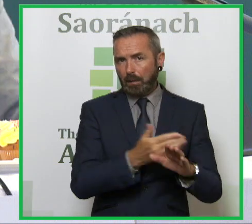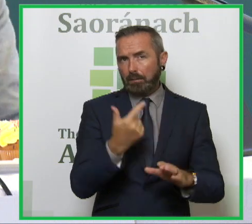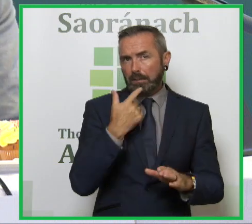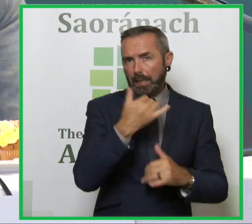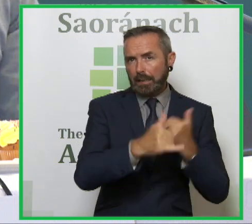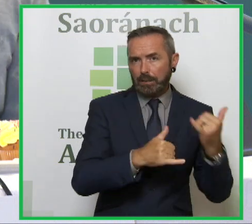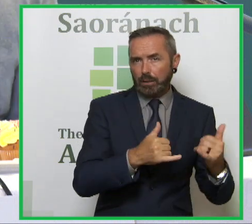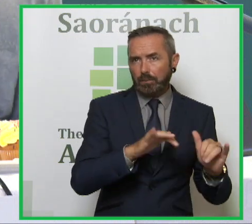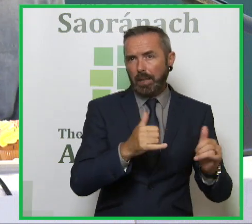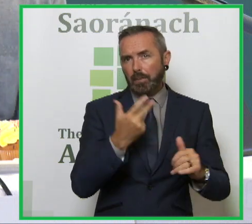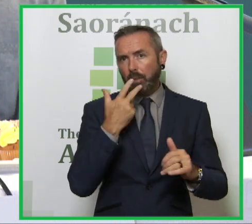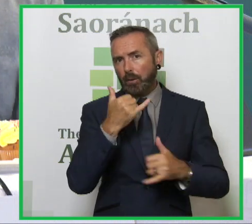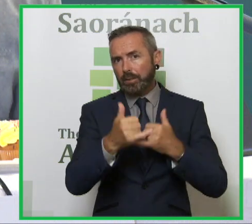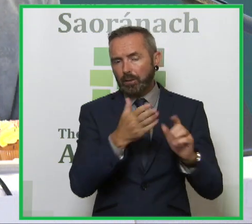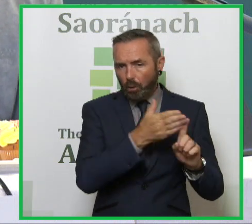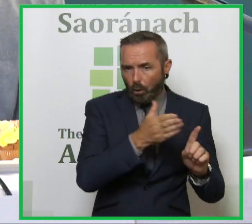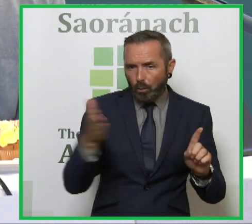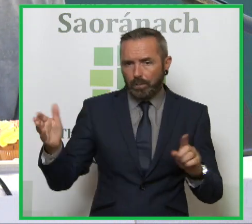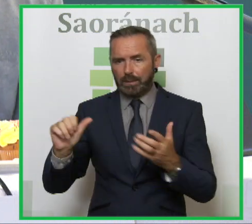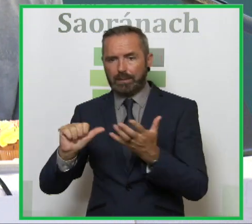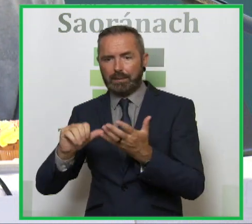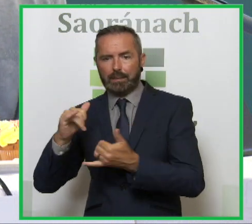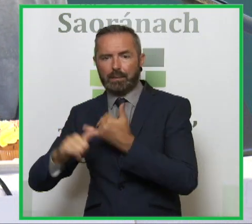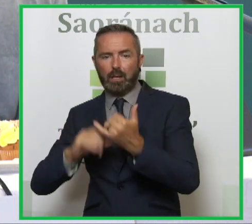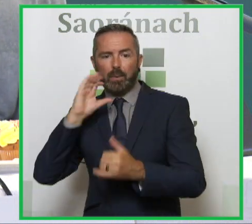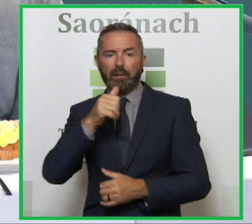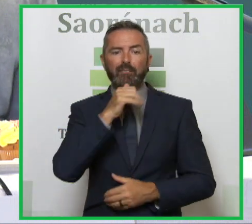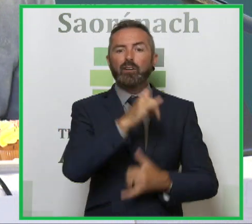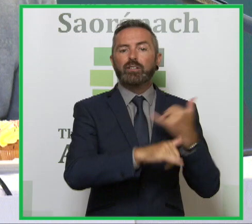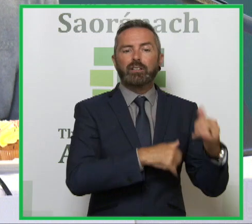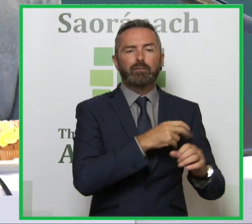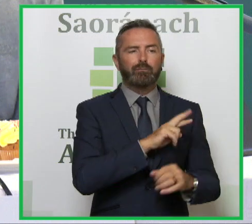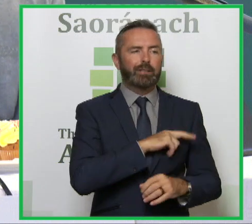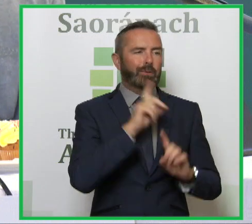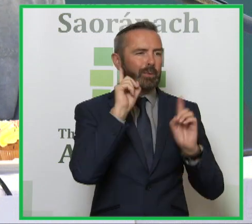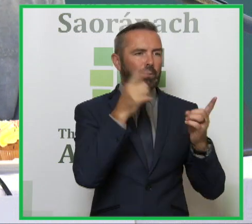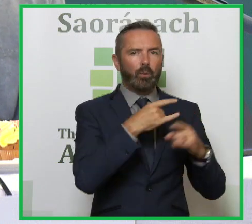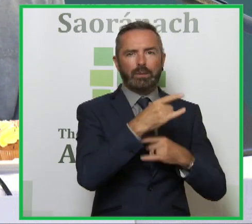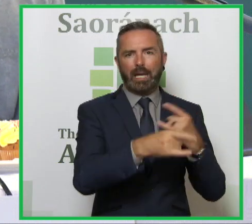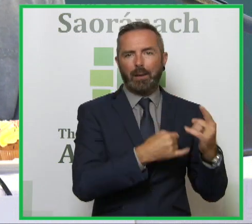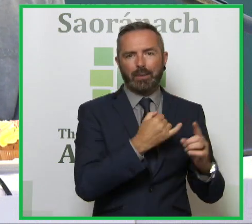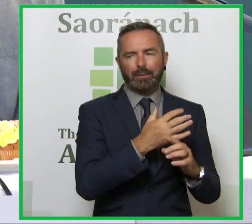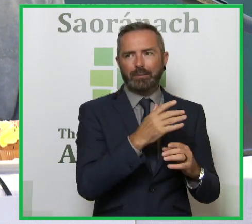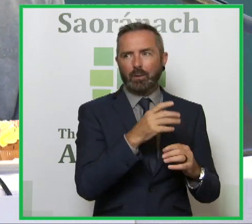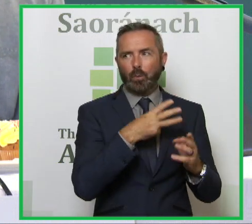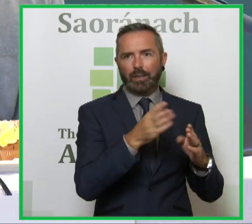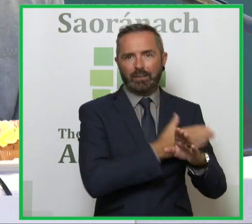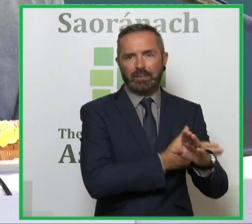maybe third year to all the way to 6th year it should be, because first years don't really know what's going on and they're only starting in a new